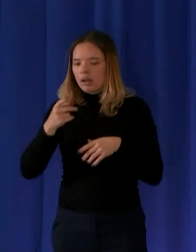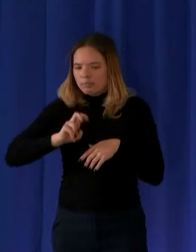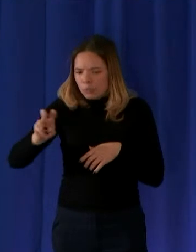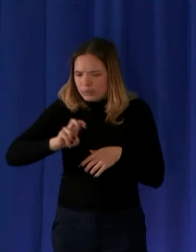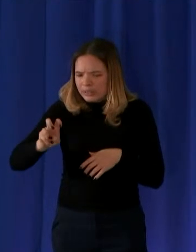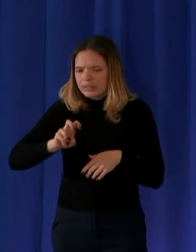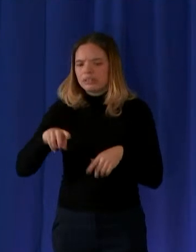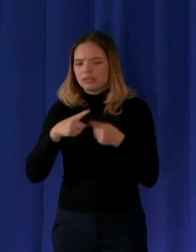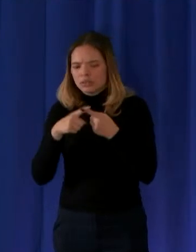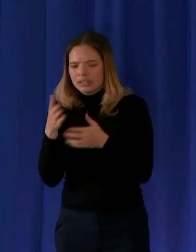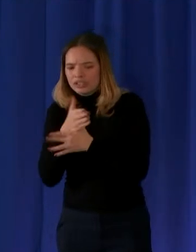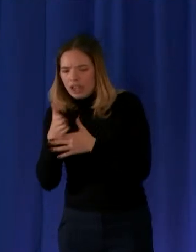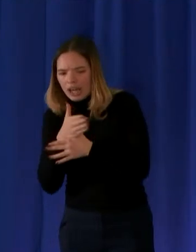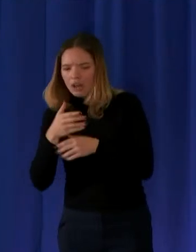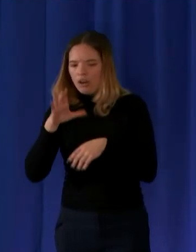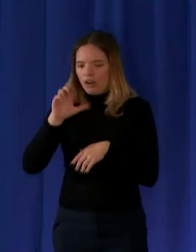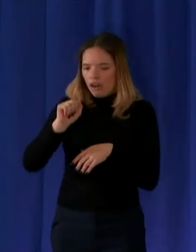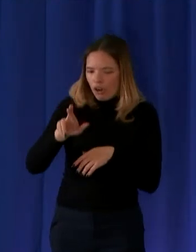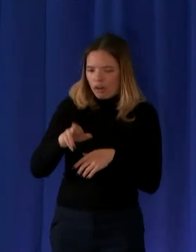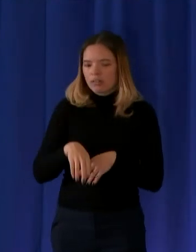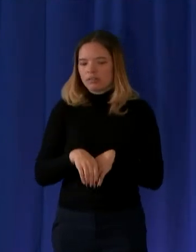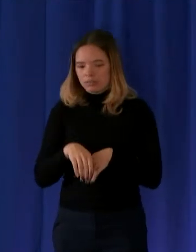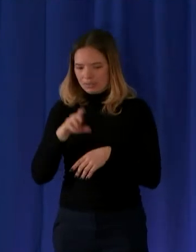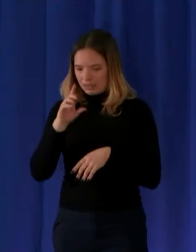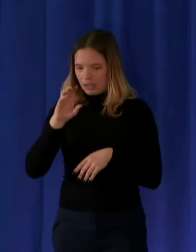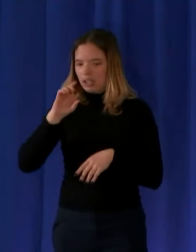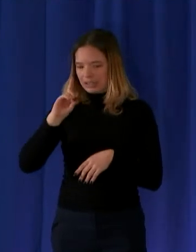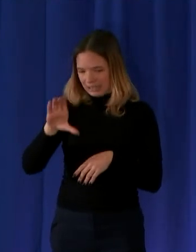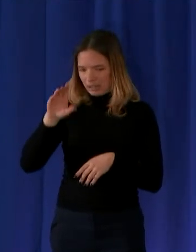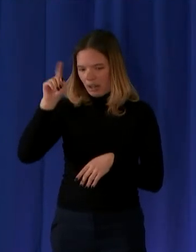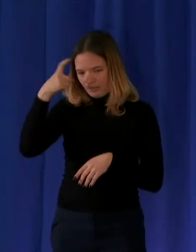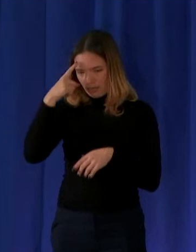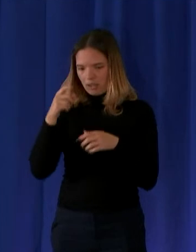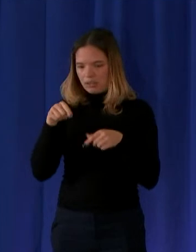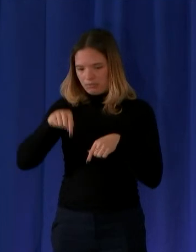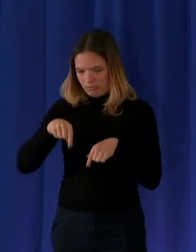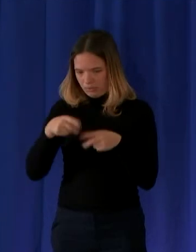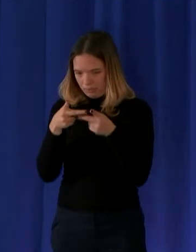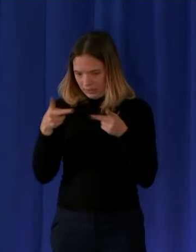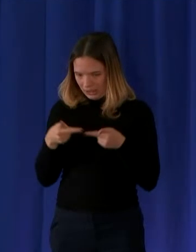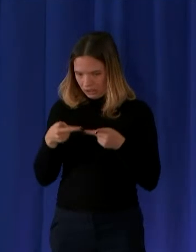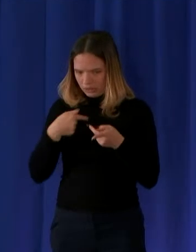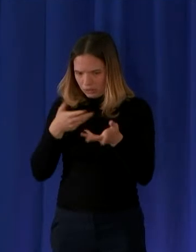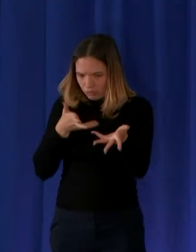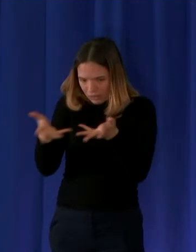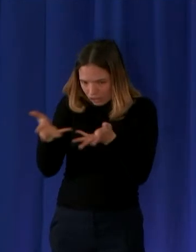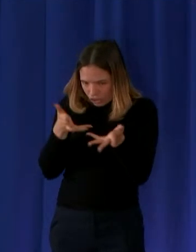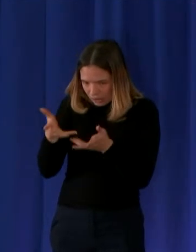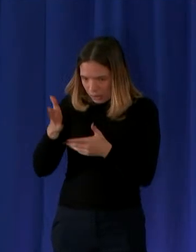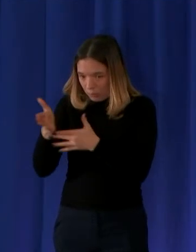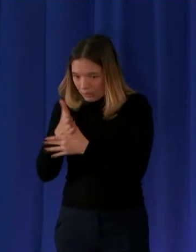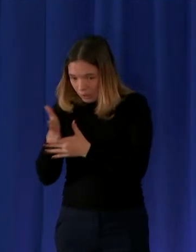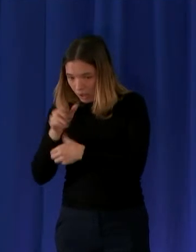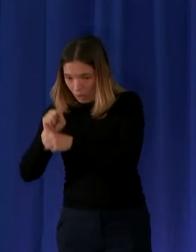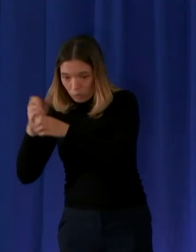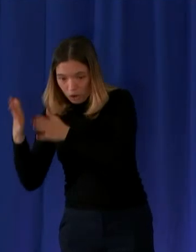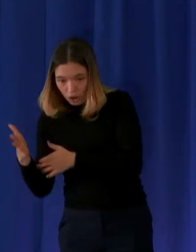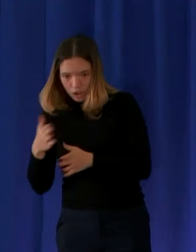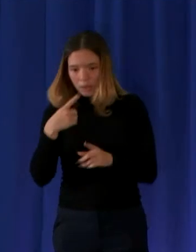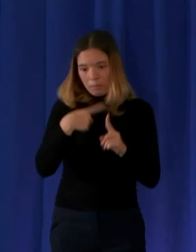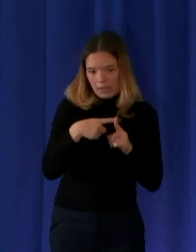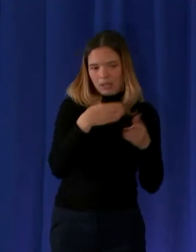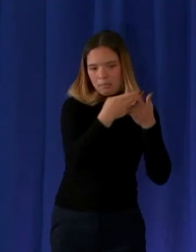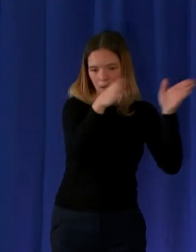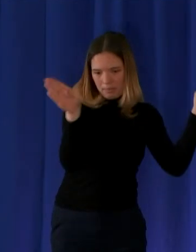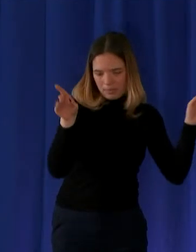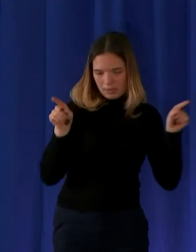and rideshare vehicles, and DC government facilities with direct interaction between employees